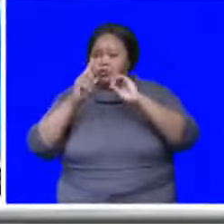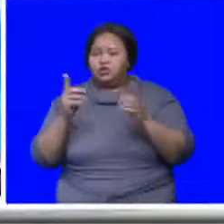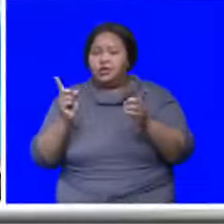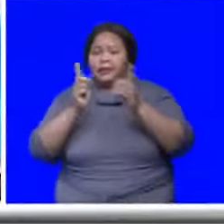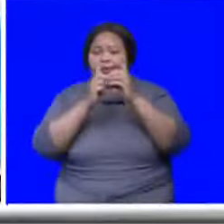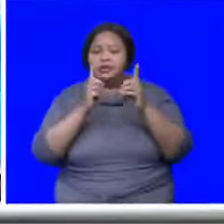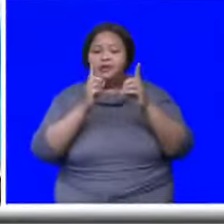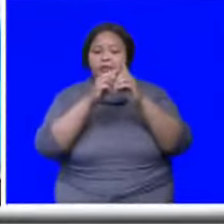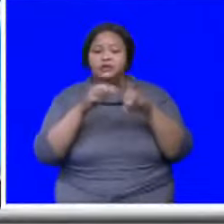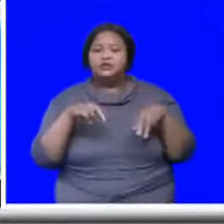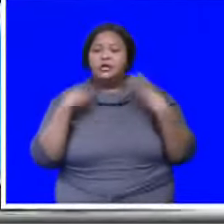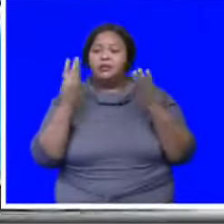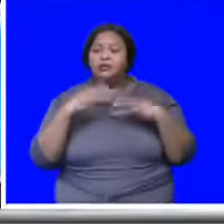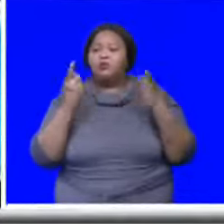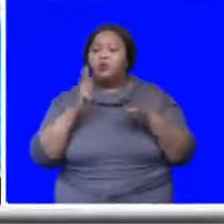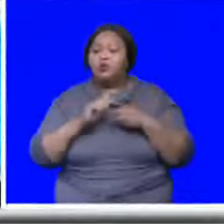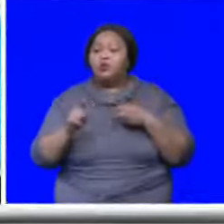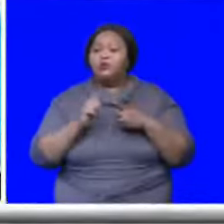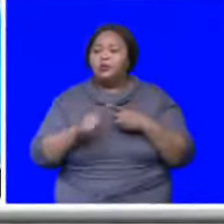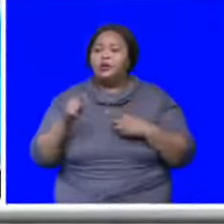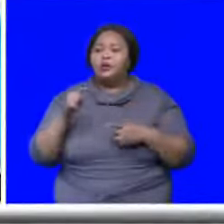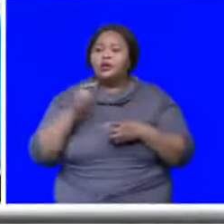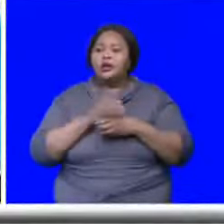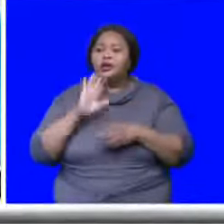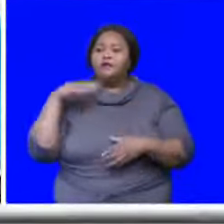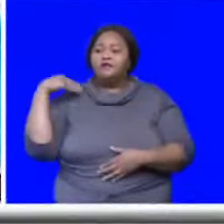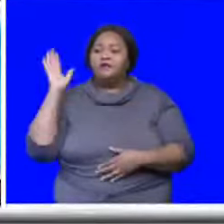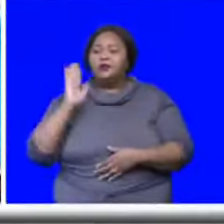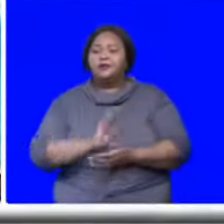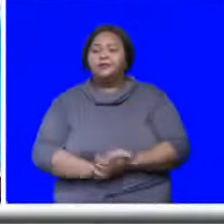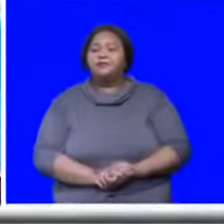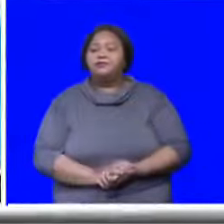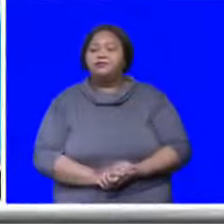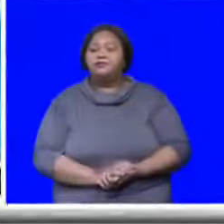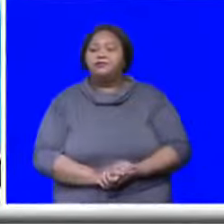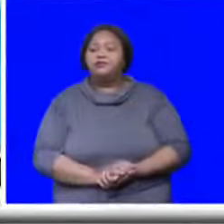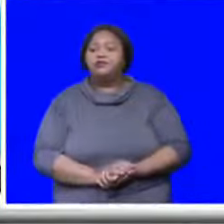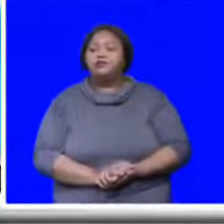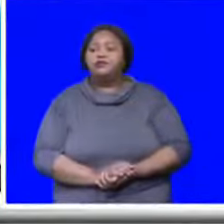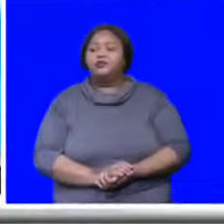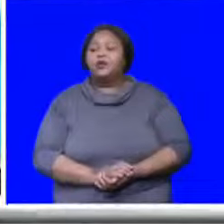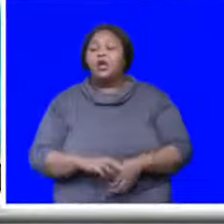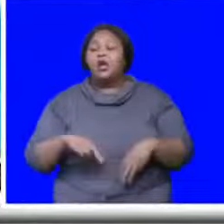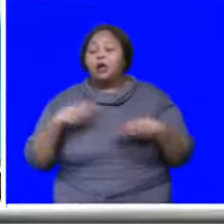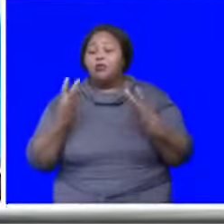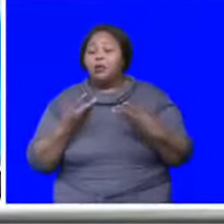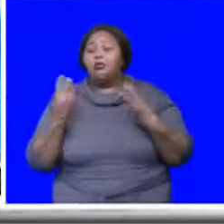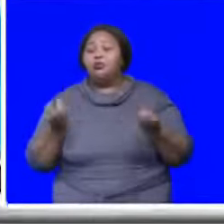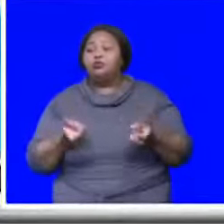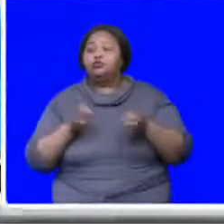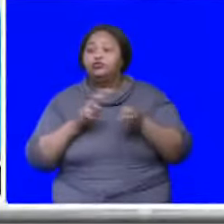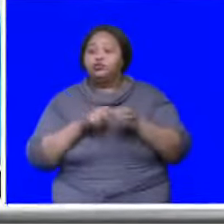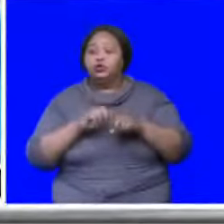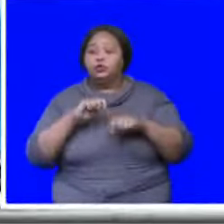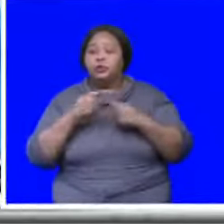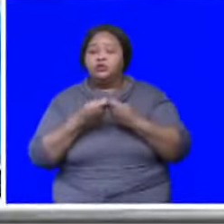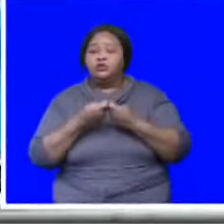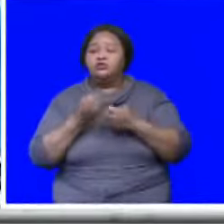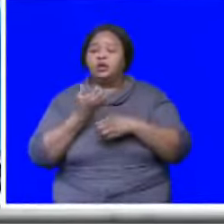Kupossible ukuhamba uyodlala ngaphandle, uhambe uyodlala kwamanye amazwe overseas. Yabo, like